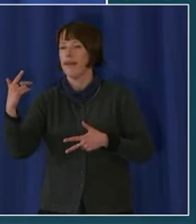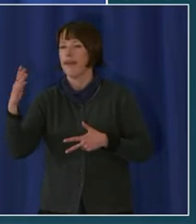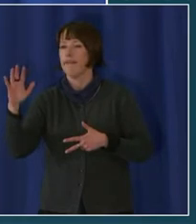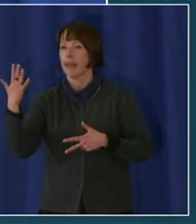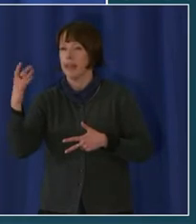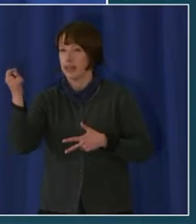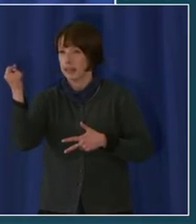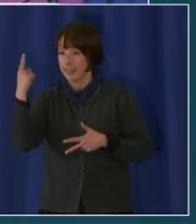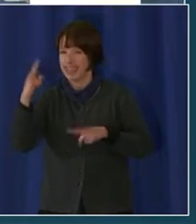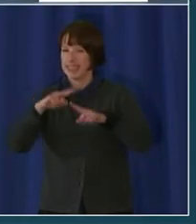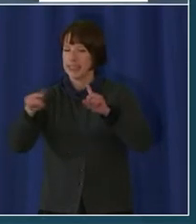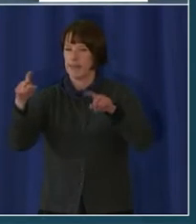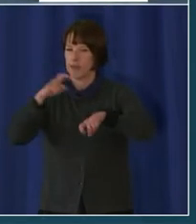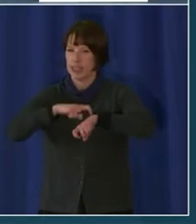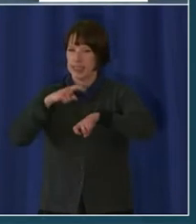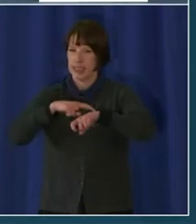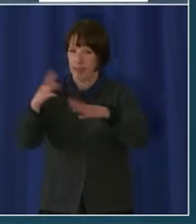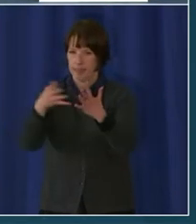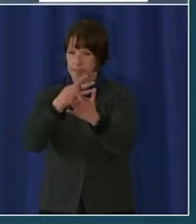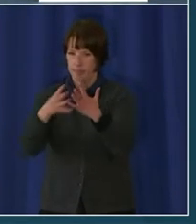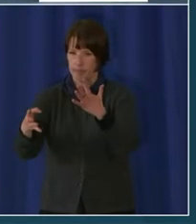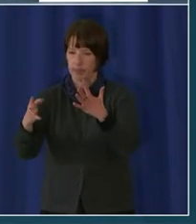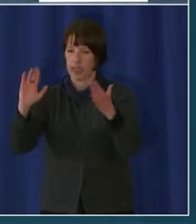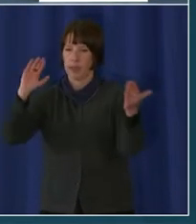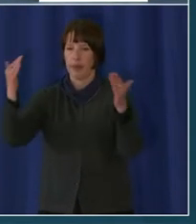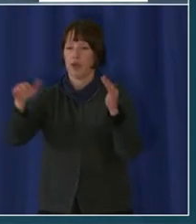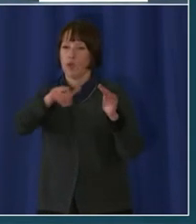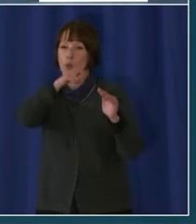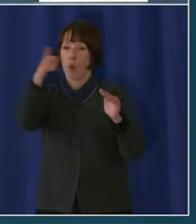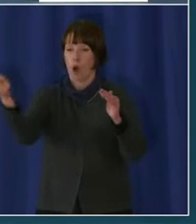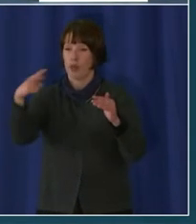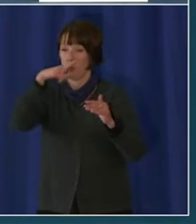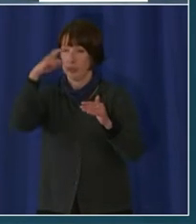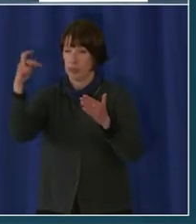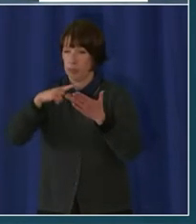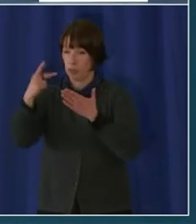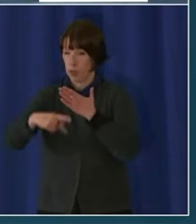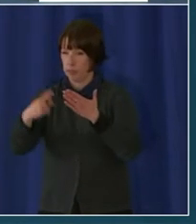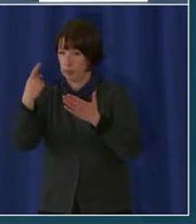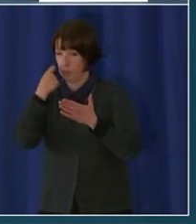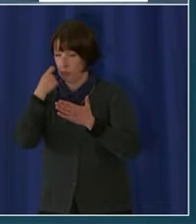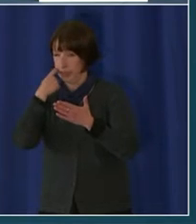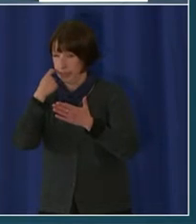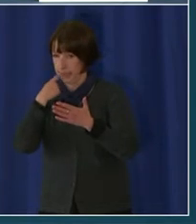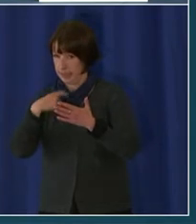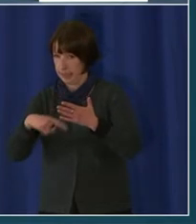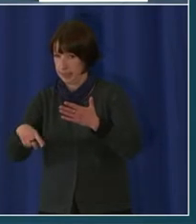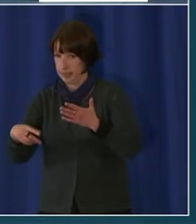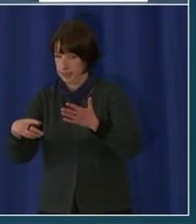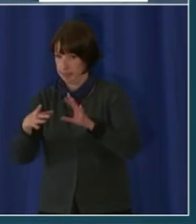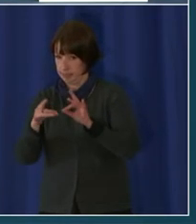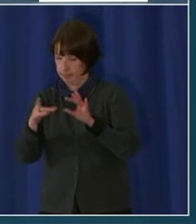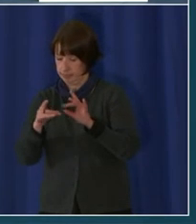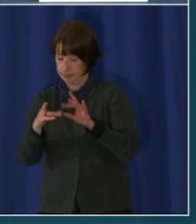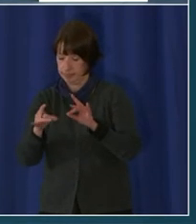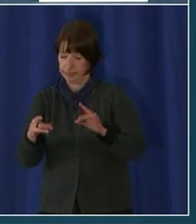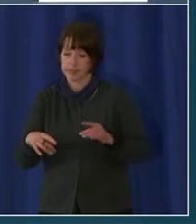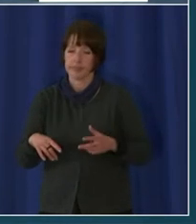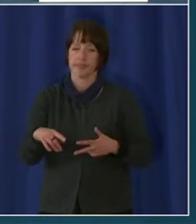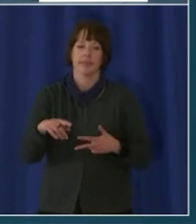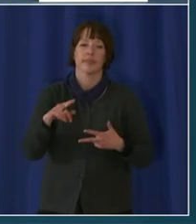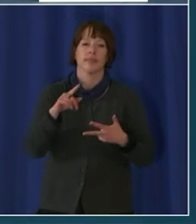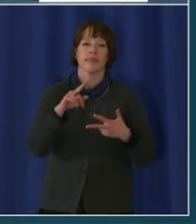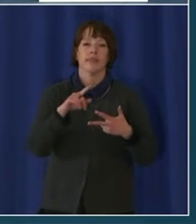that is a different timeline to the other summer programs we've just heard about. So again, from July 11th until August